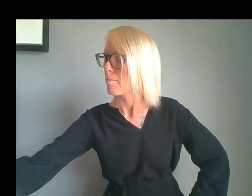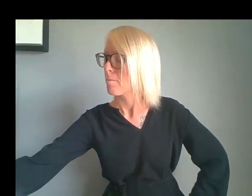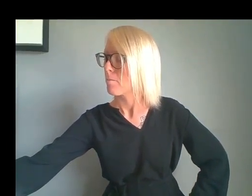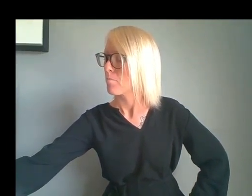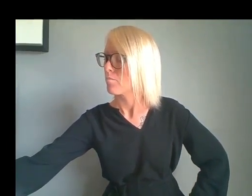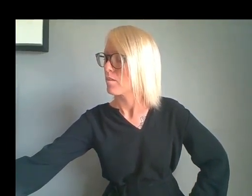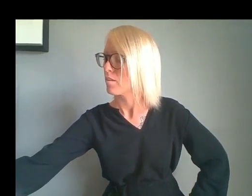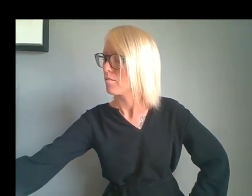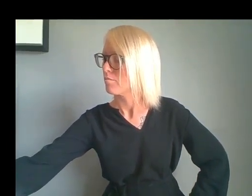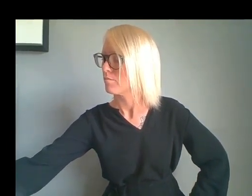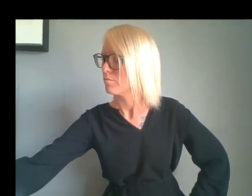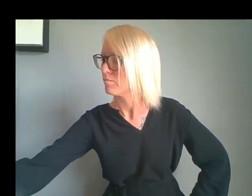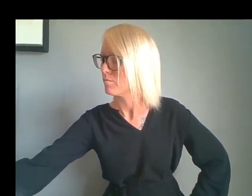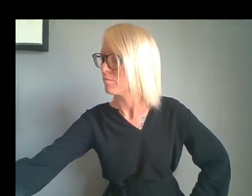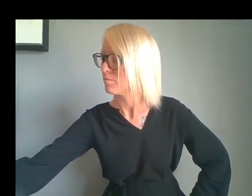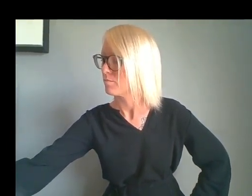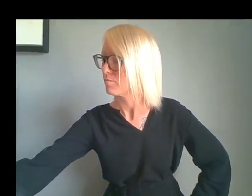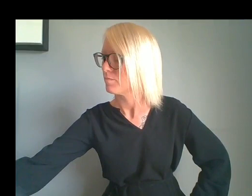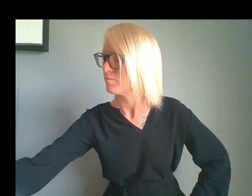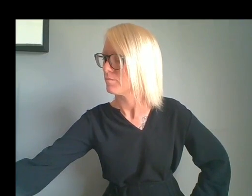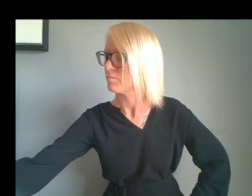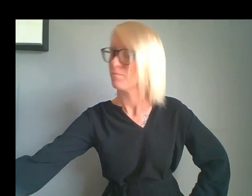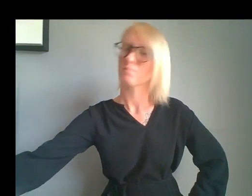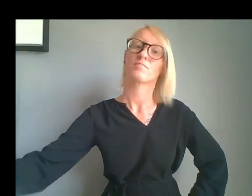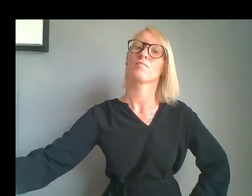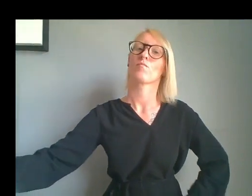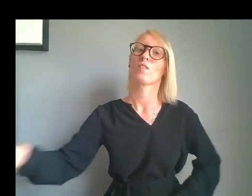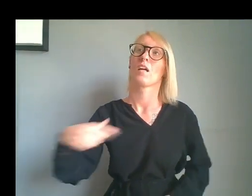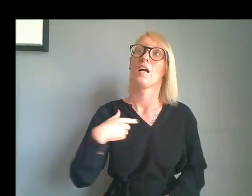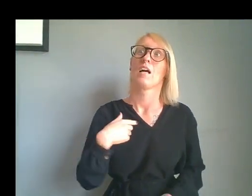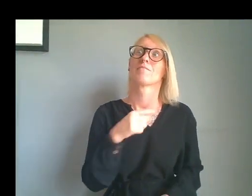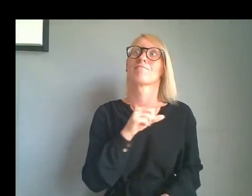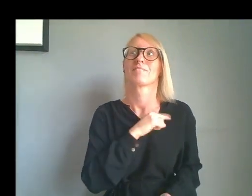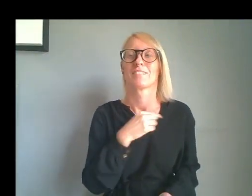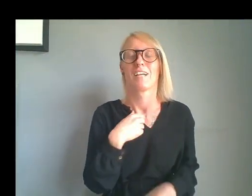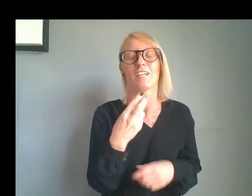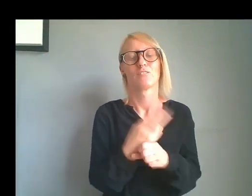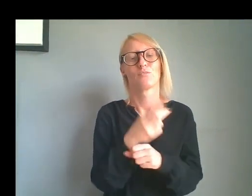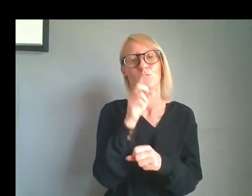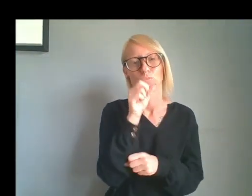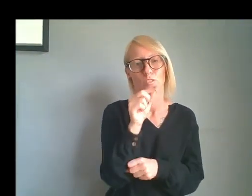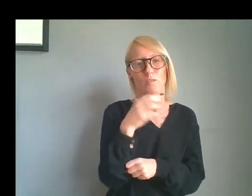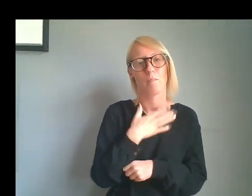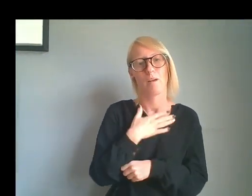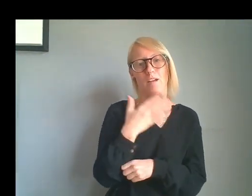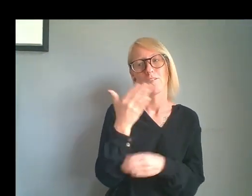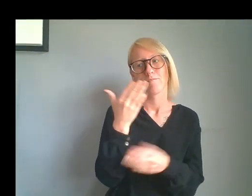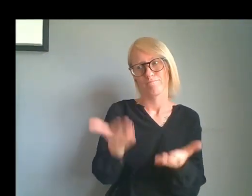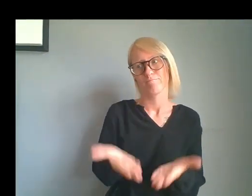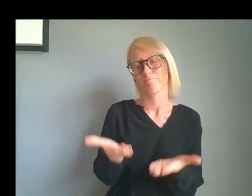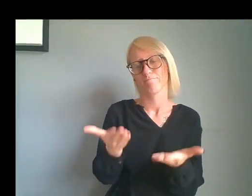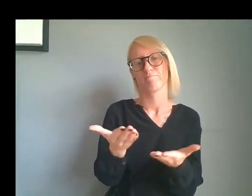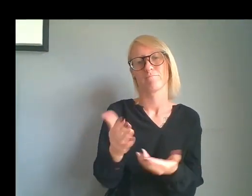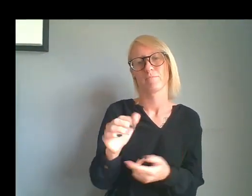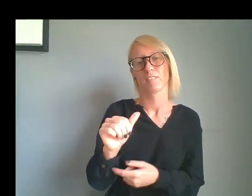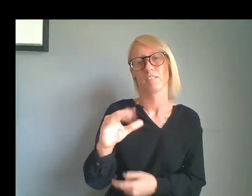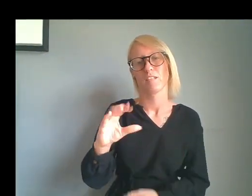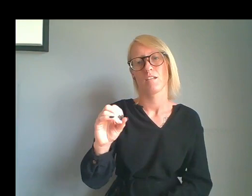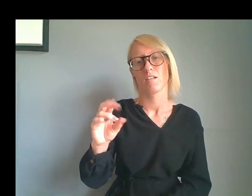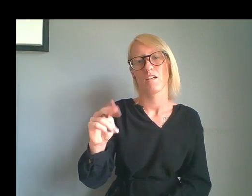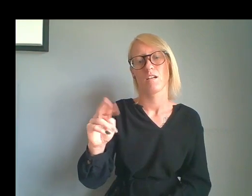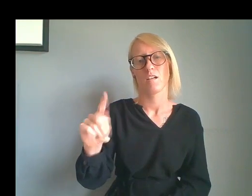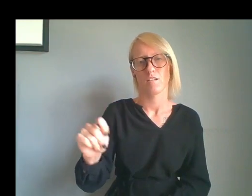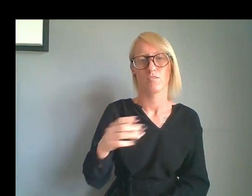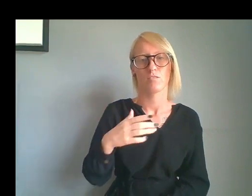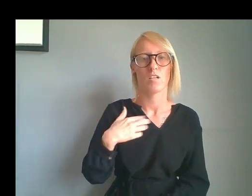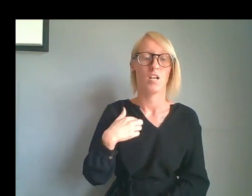what a profile looks like. I won't go in detail. I'll give you a couple pointers about setting up a profile. But I've chosen to use my name,